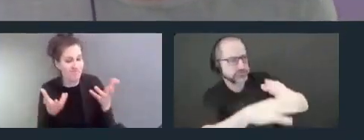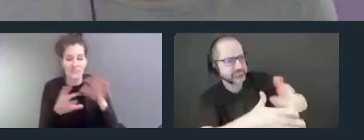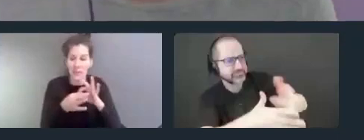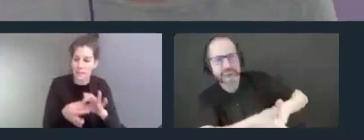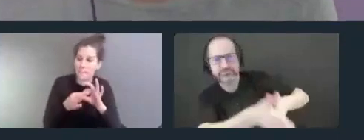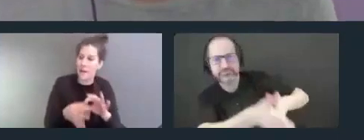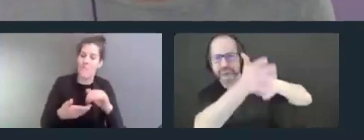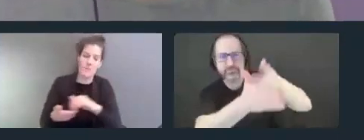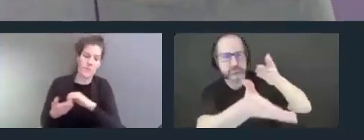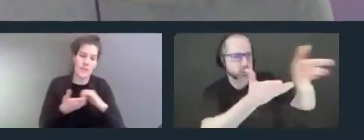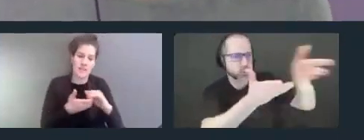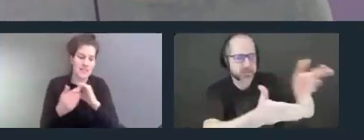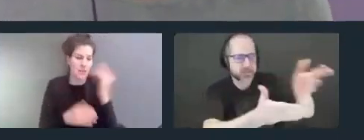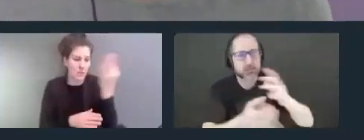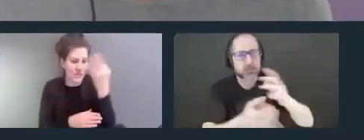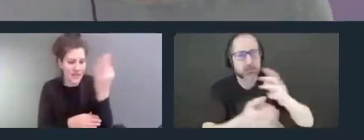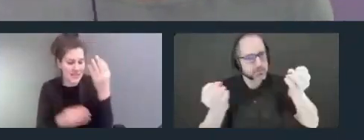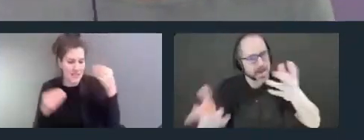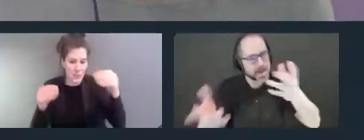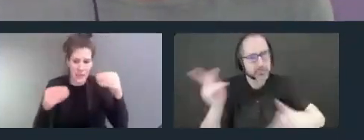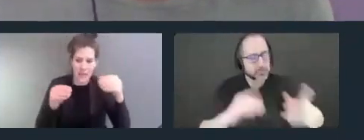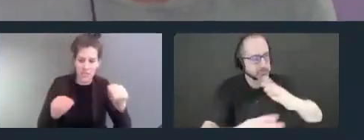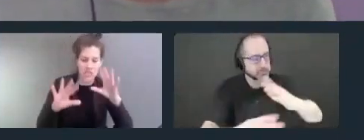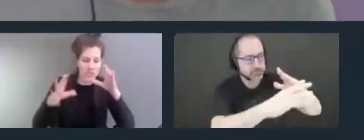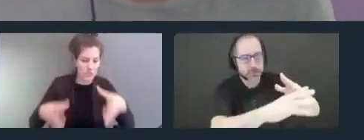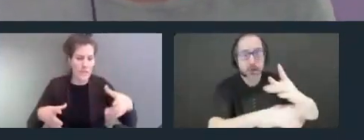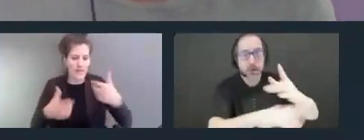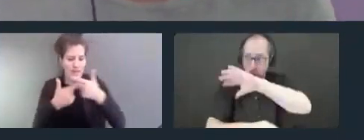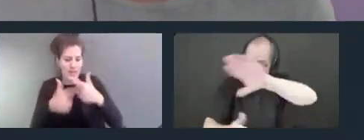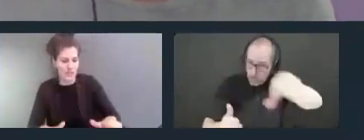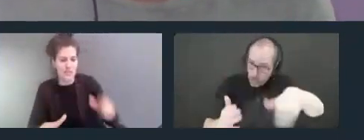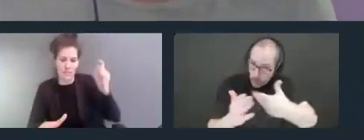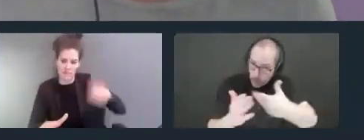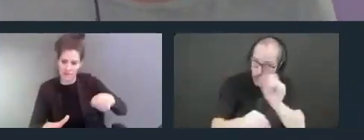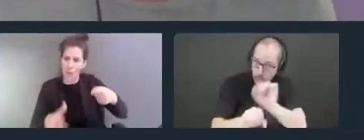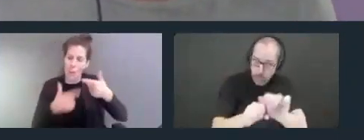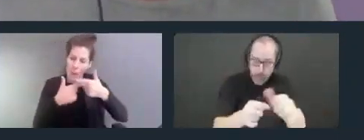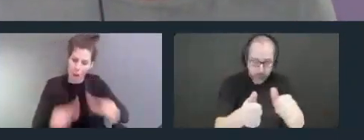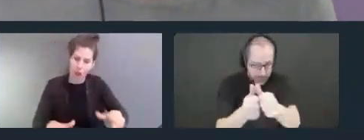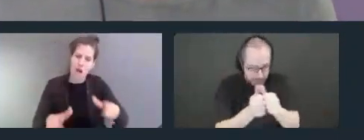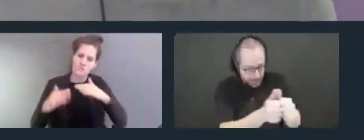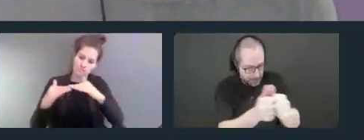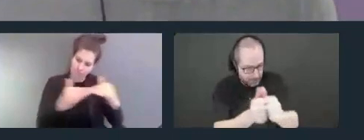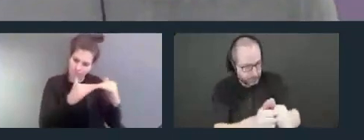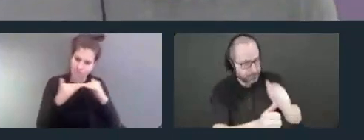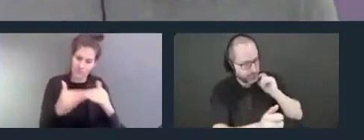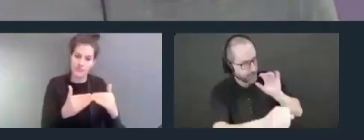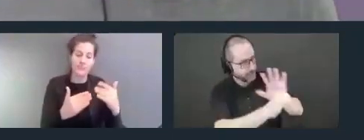many. So we need to work collectively to make this change happen.